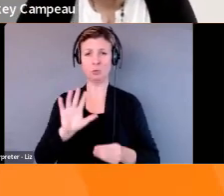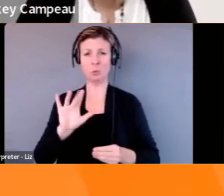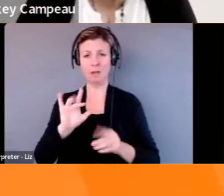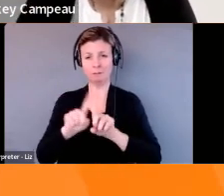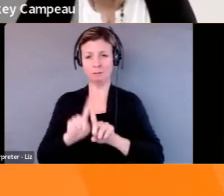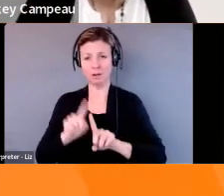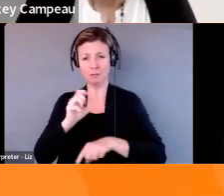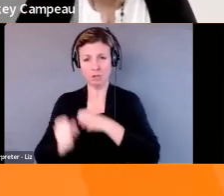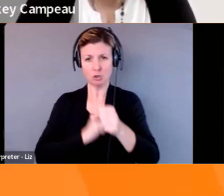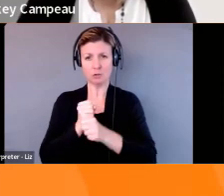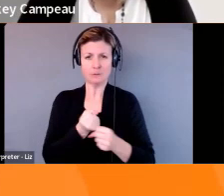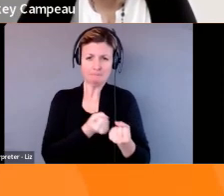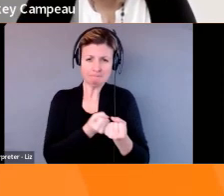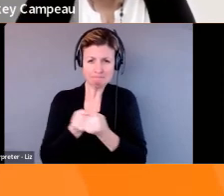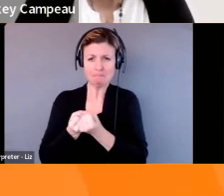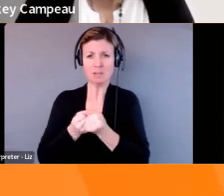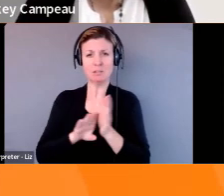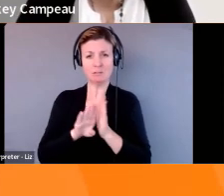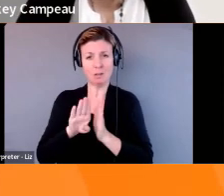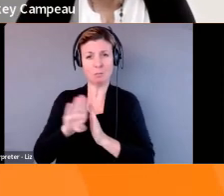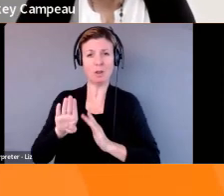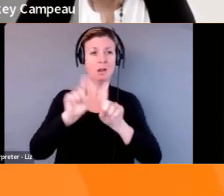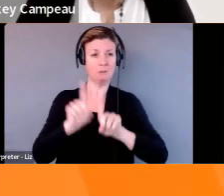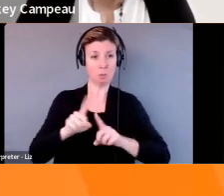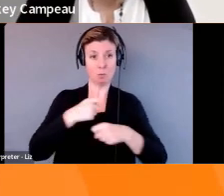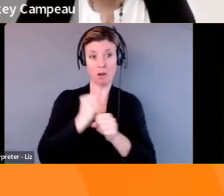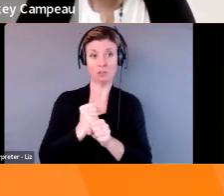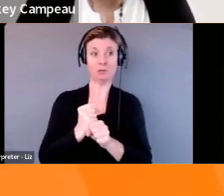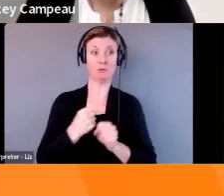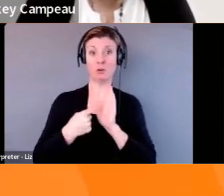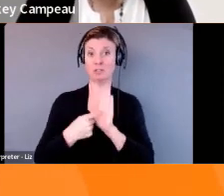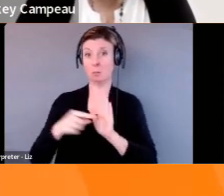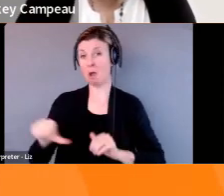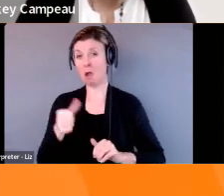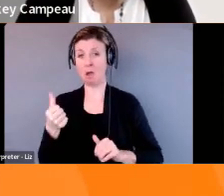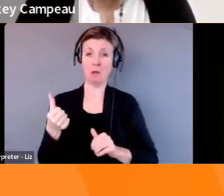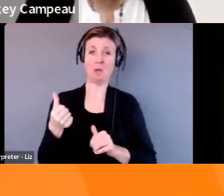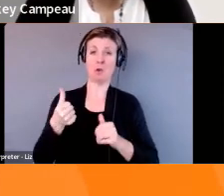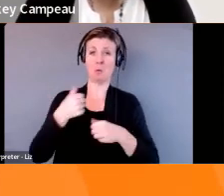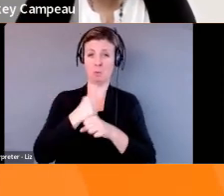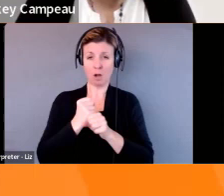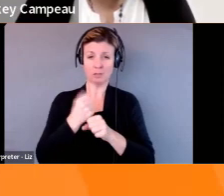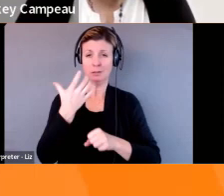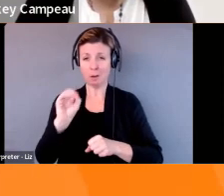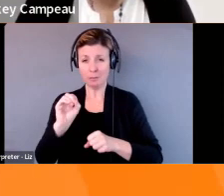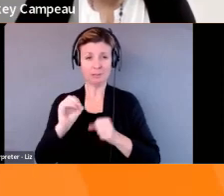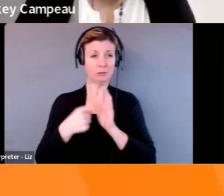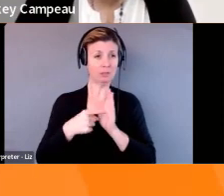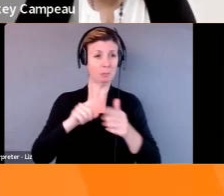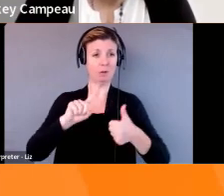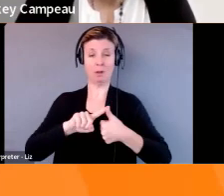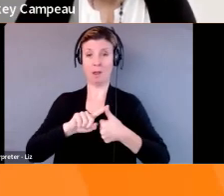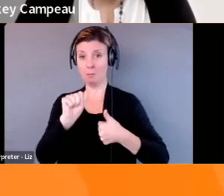products for top performing Fortune 100 companies, including Amazon, BlackBerry, and General Electric. Following